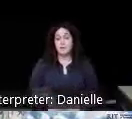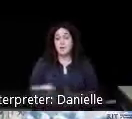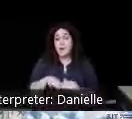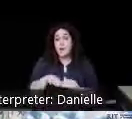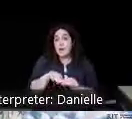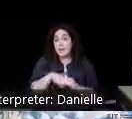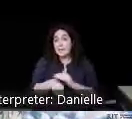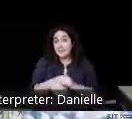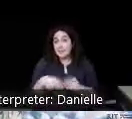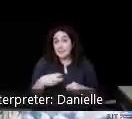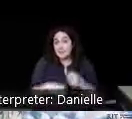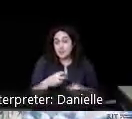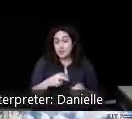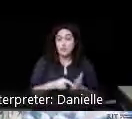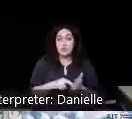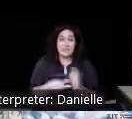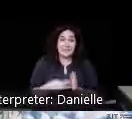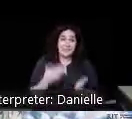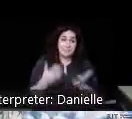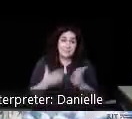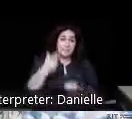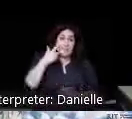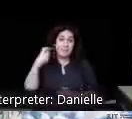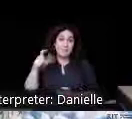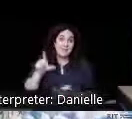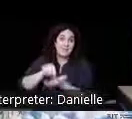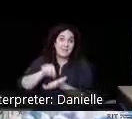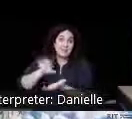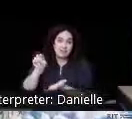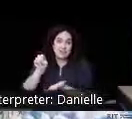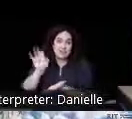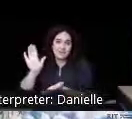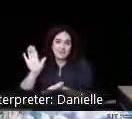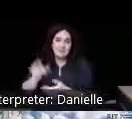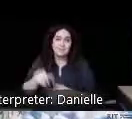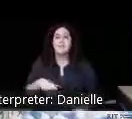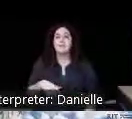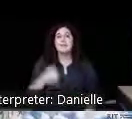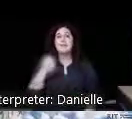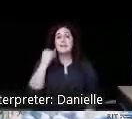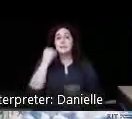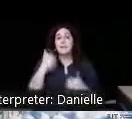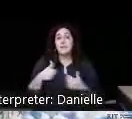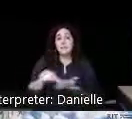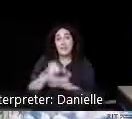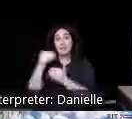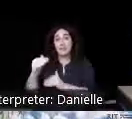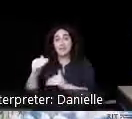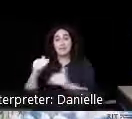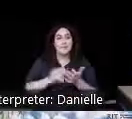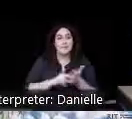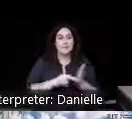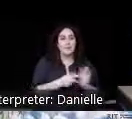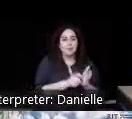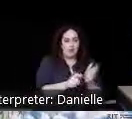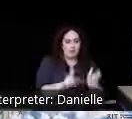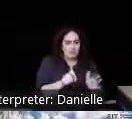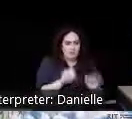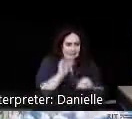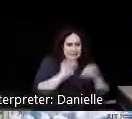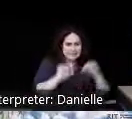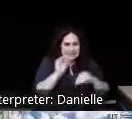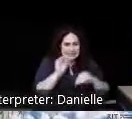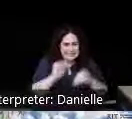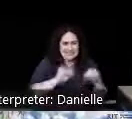publication process. So for example, when a venue has a page limit, it forces authors to be creative in fitting information onto